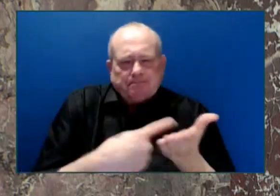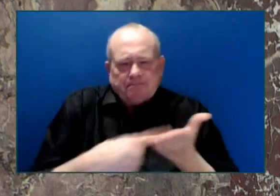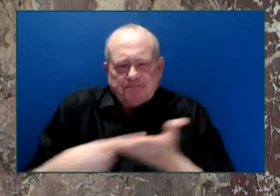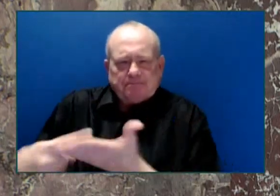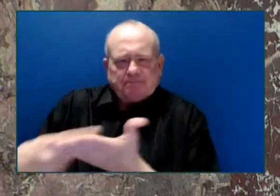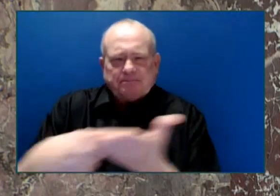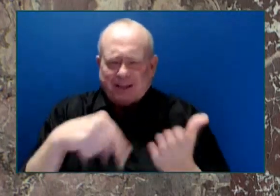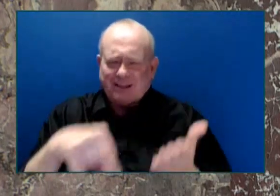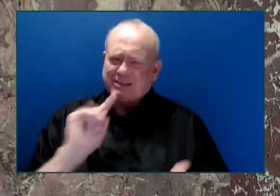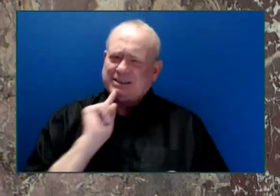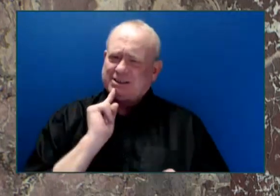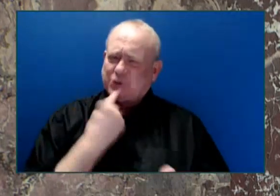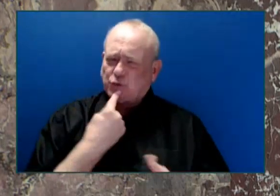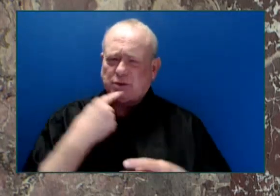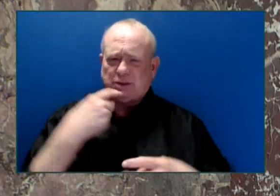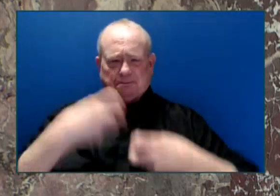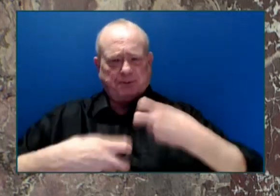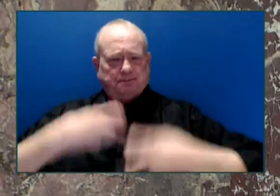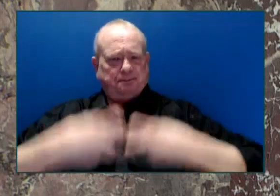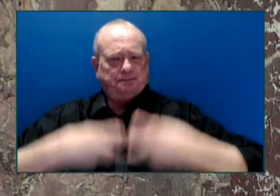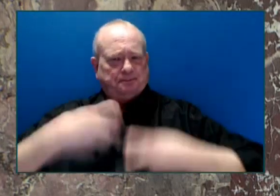I regret very much